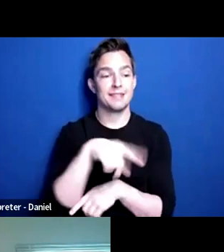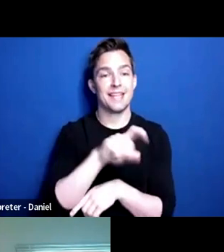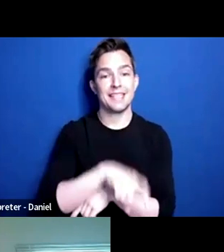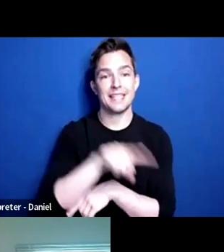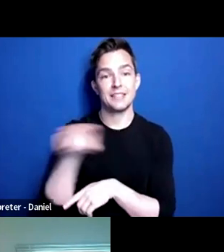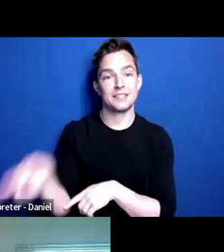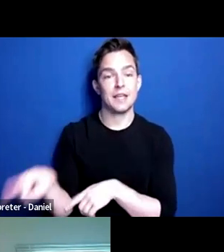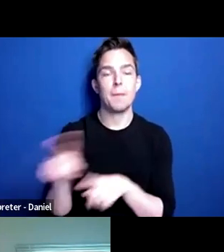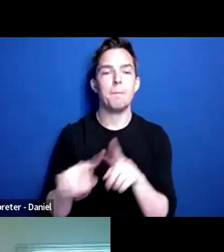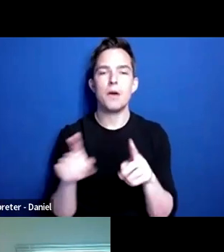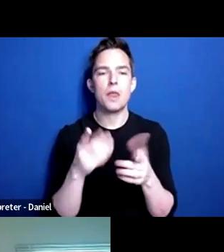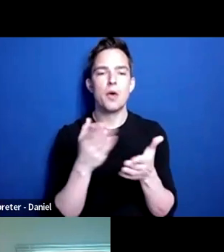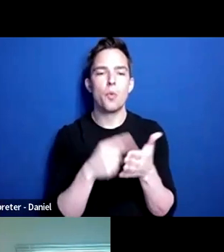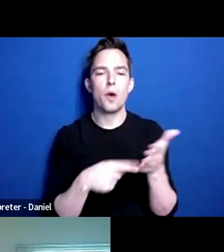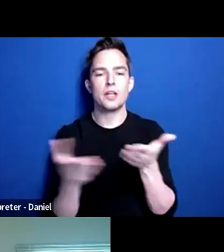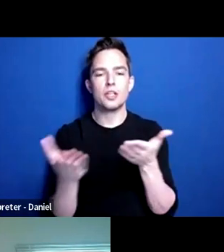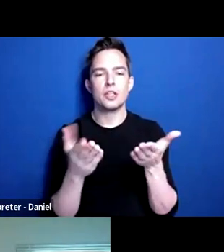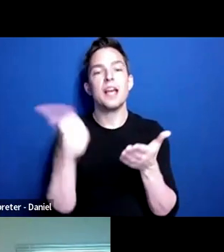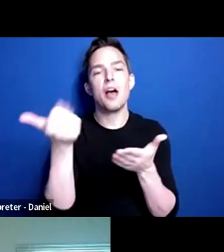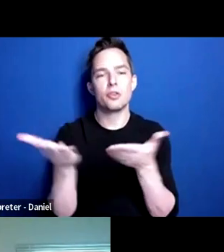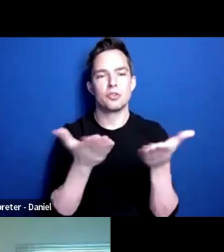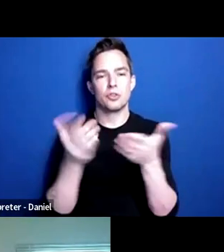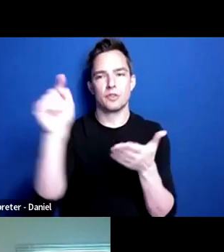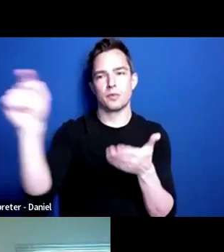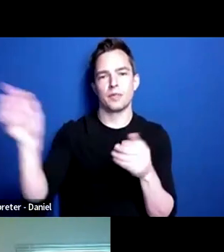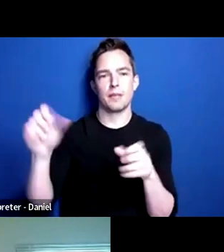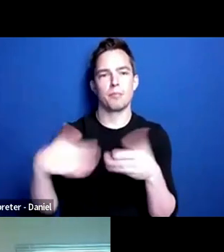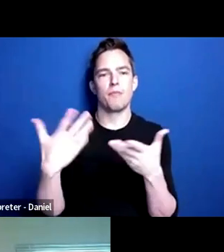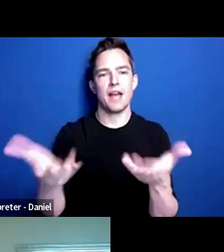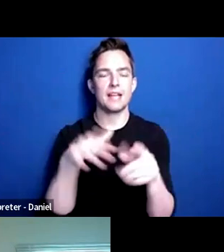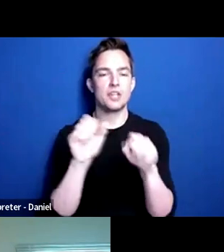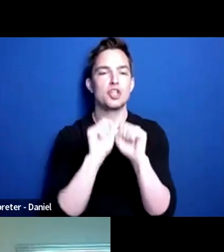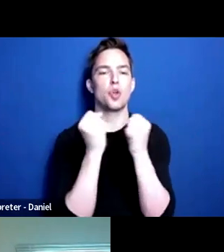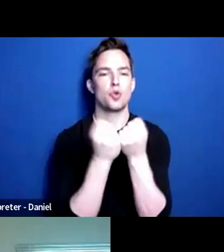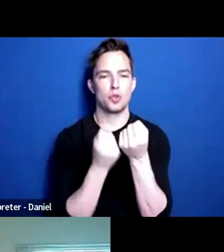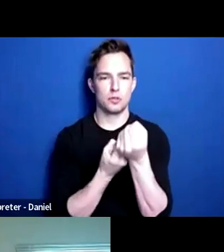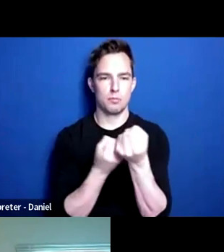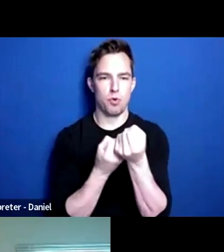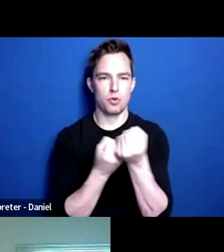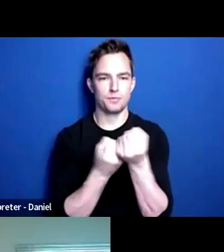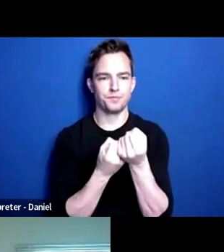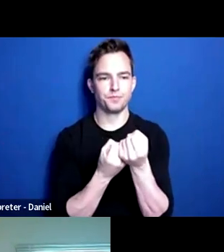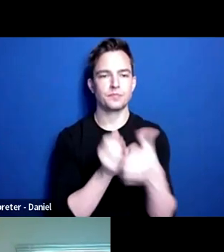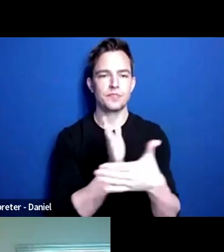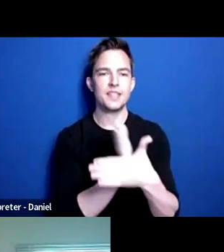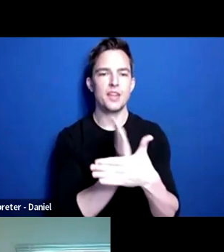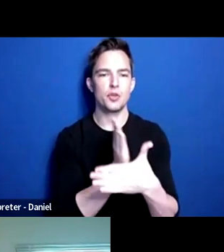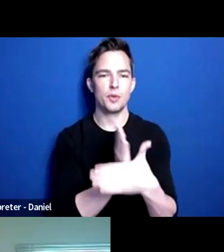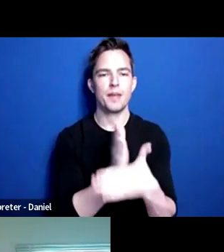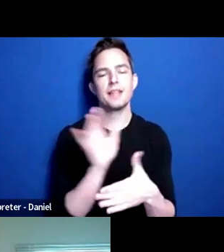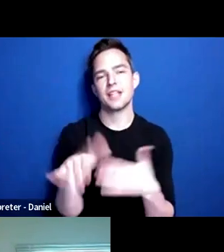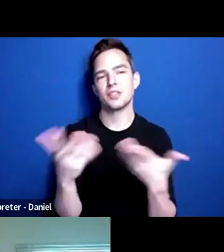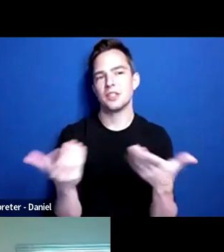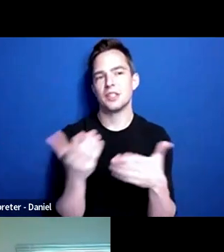But what are those services, the other services that we can provide as a social support in the interim is really what we work